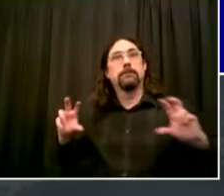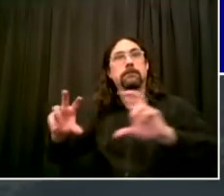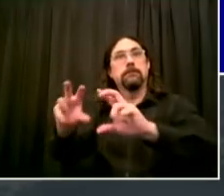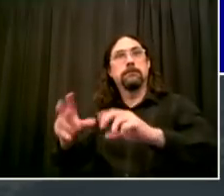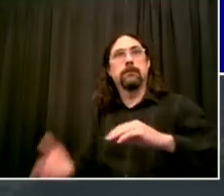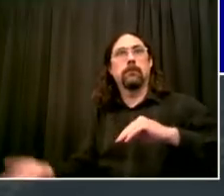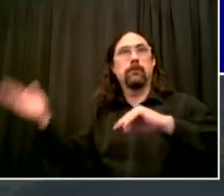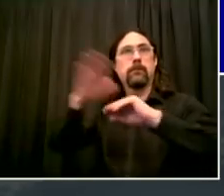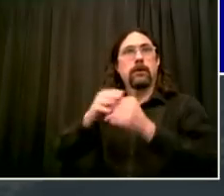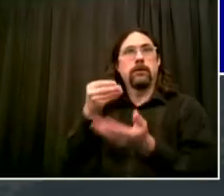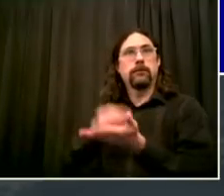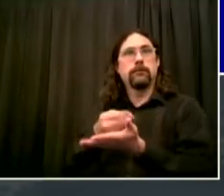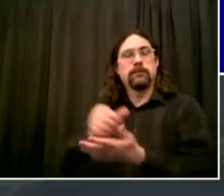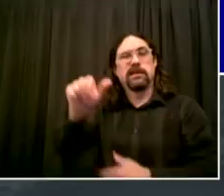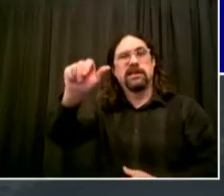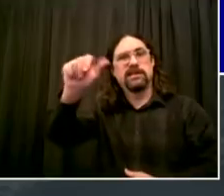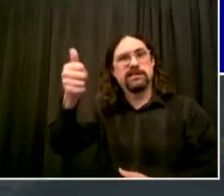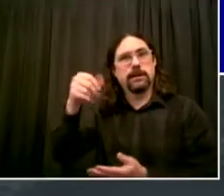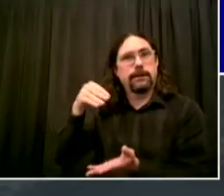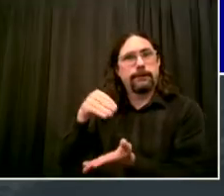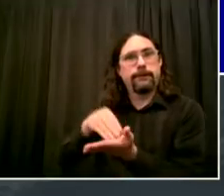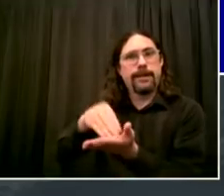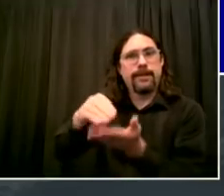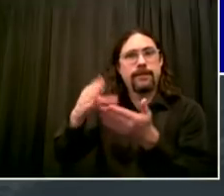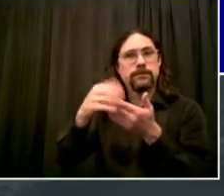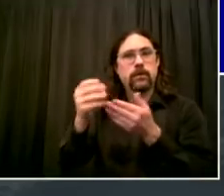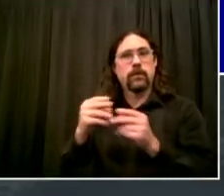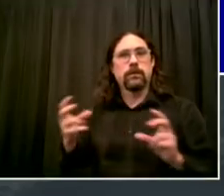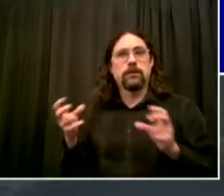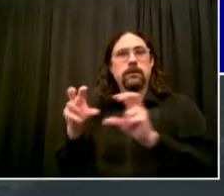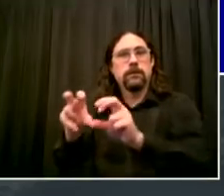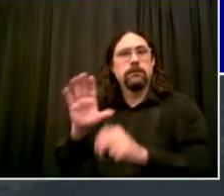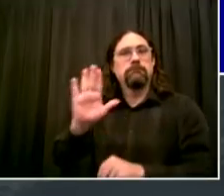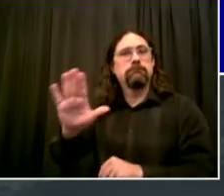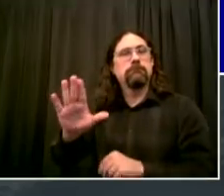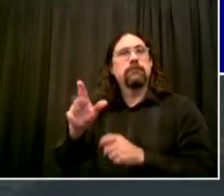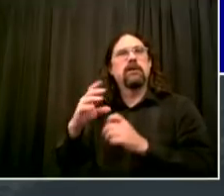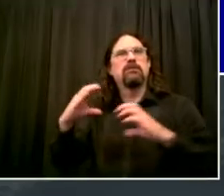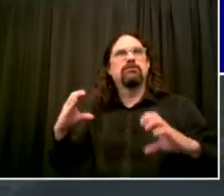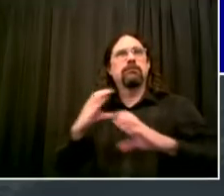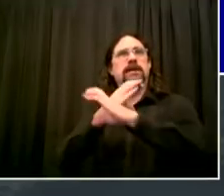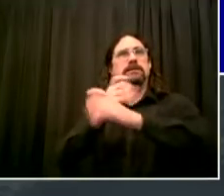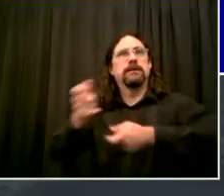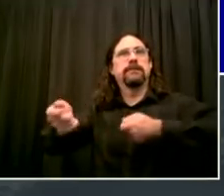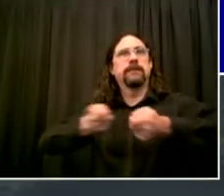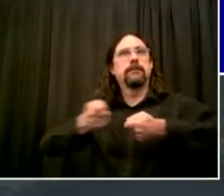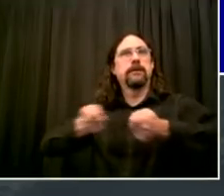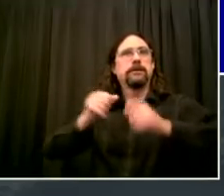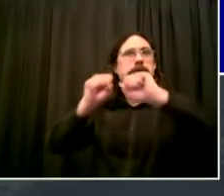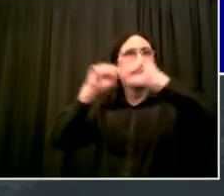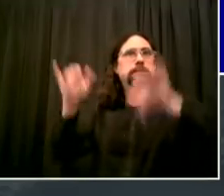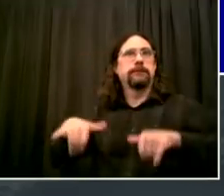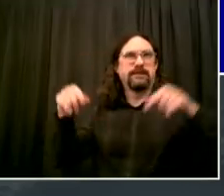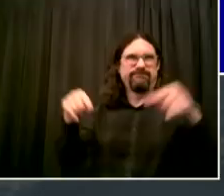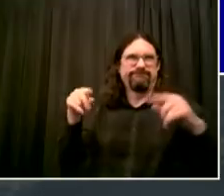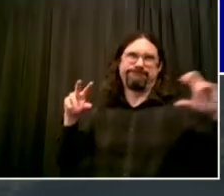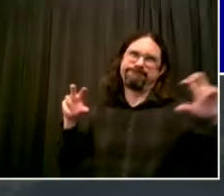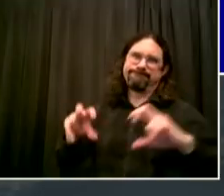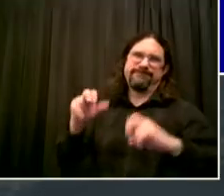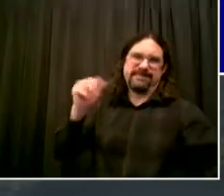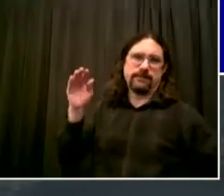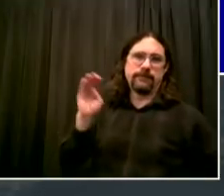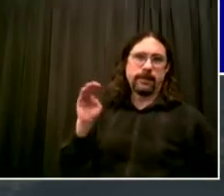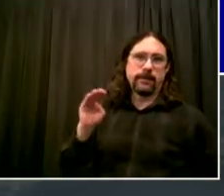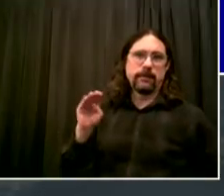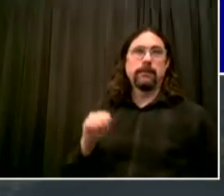million for the crisis management system, Cure Violence movement. This is now an additional investment on top of the